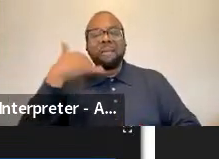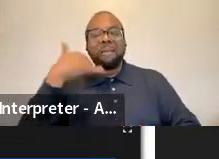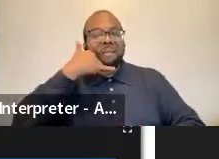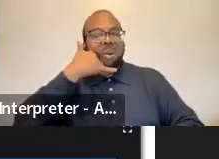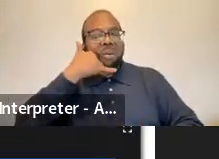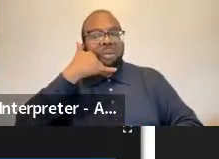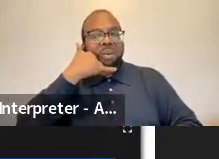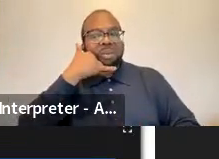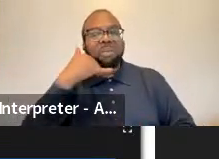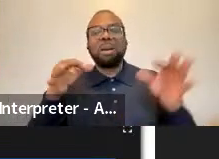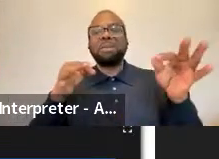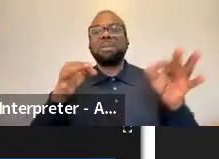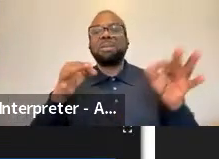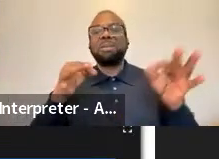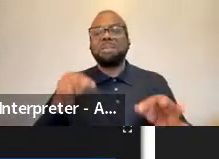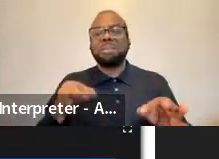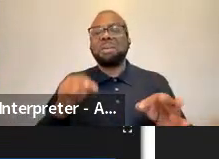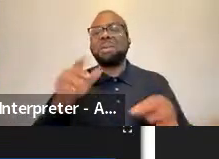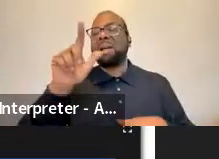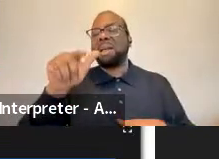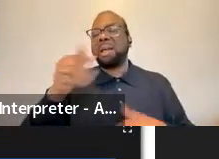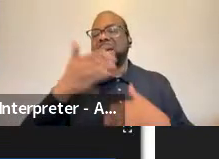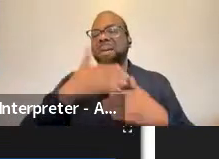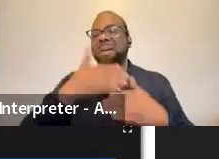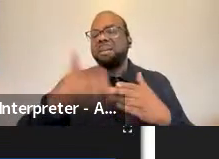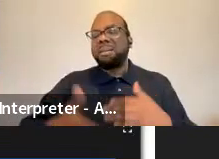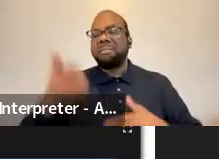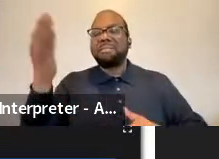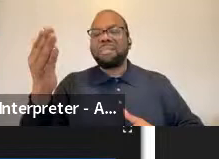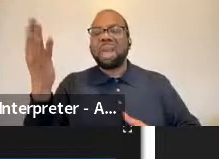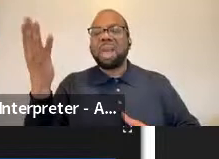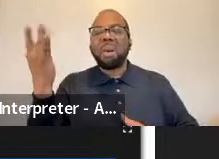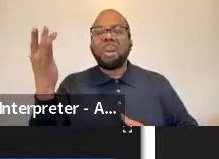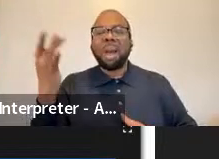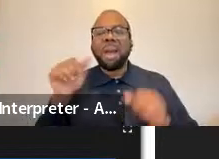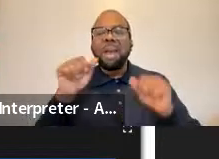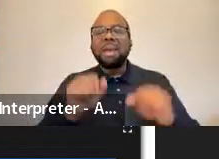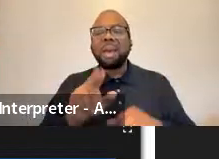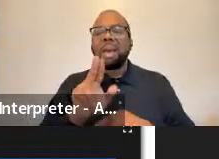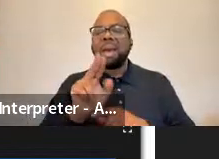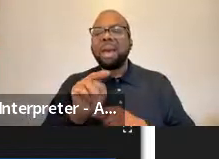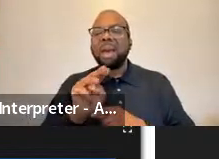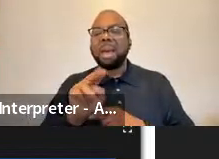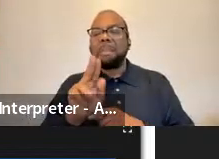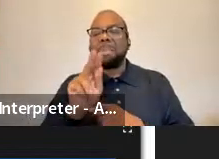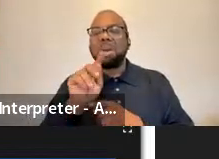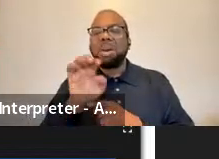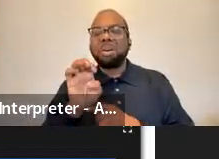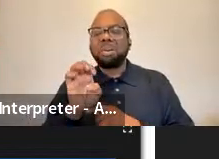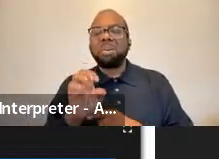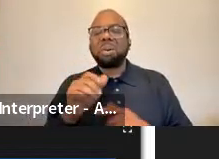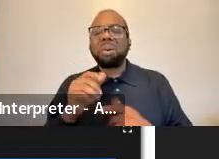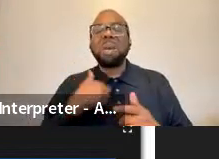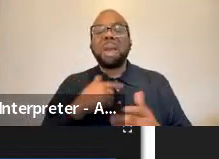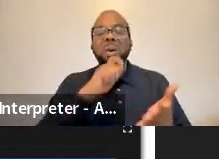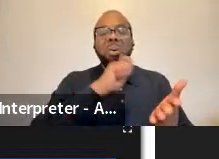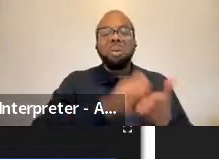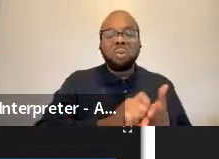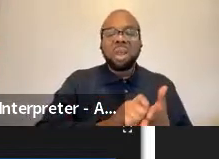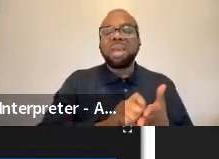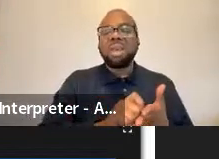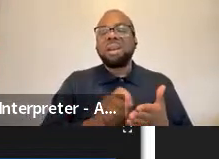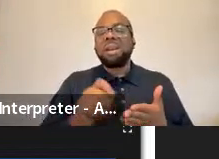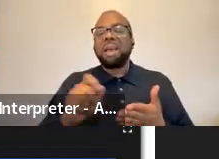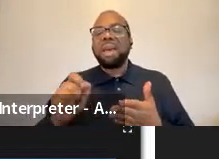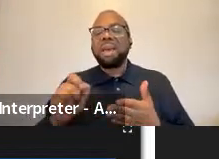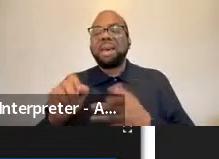further directions at the end of the presentation so we can unmute you. As usual, we'll alternate between written questions and those we want